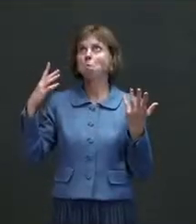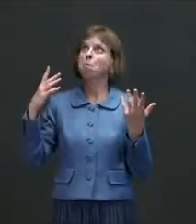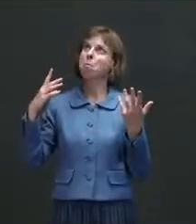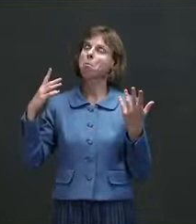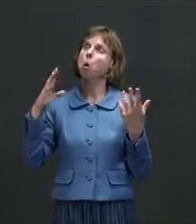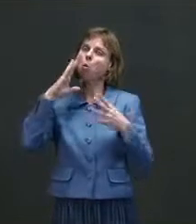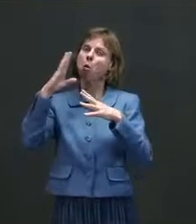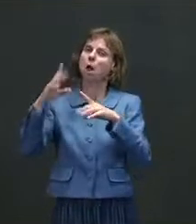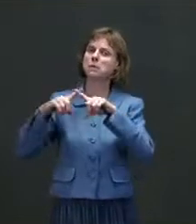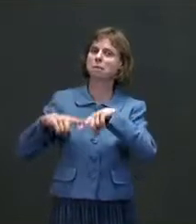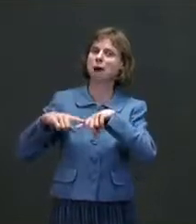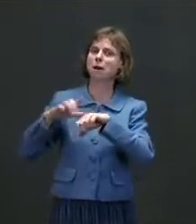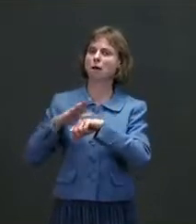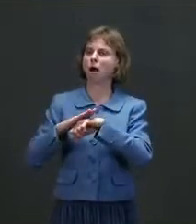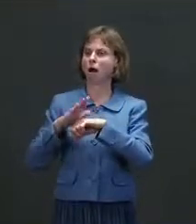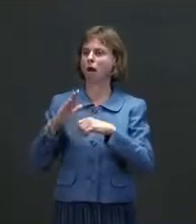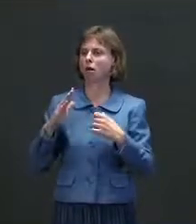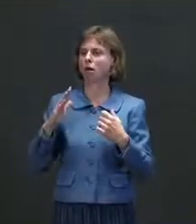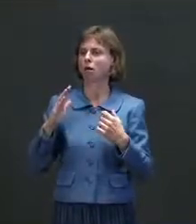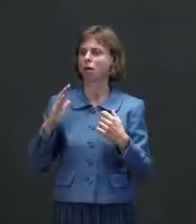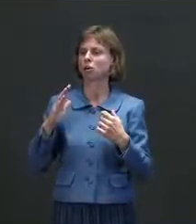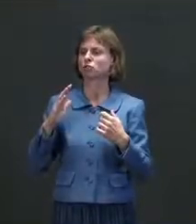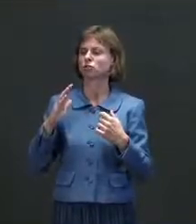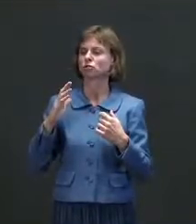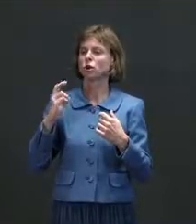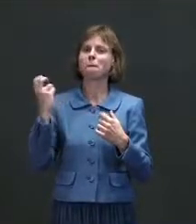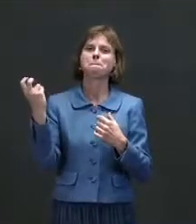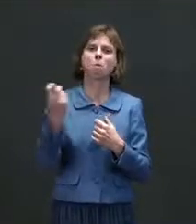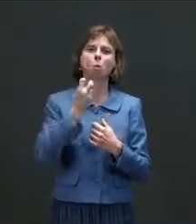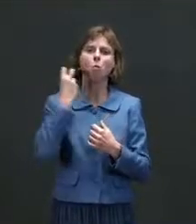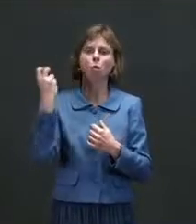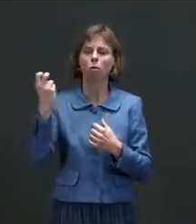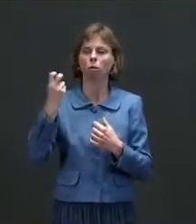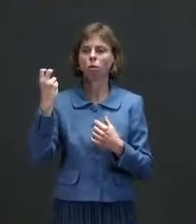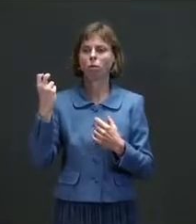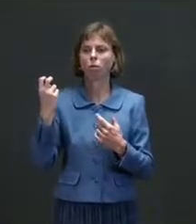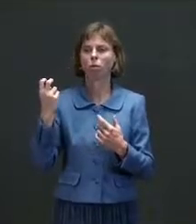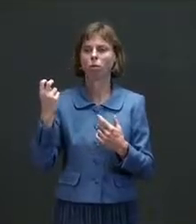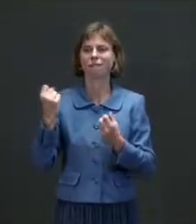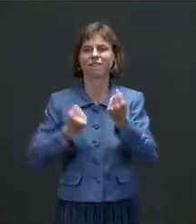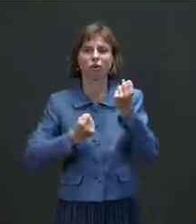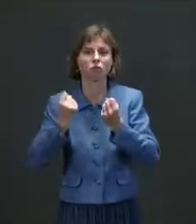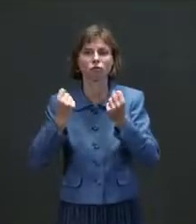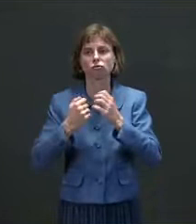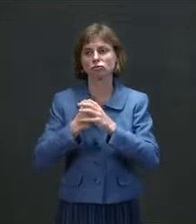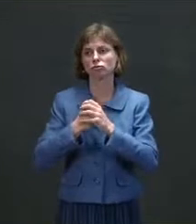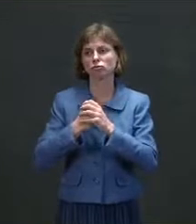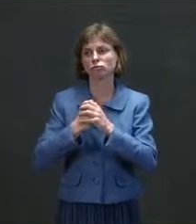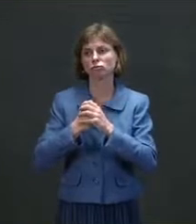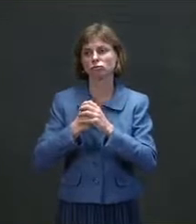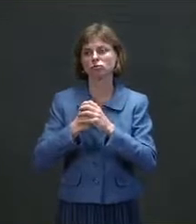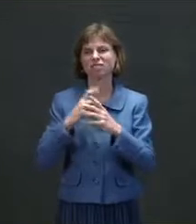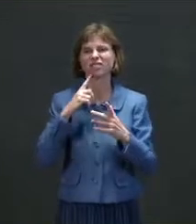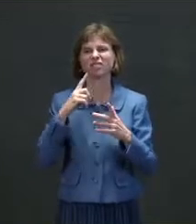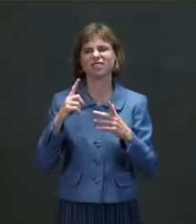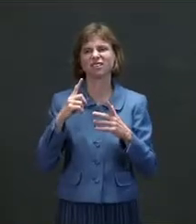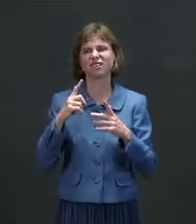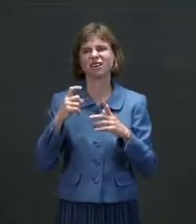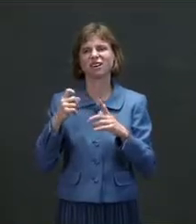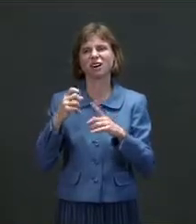upon our mobile command vehicles out of our detachment, our